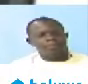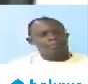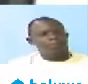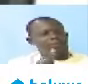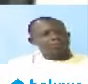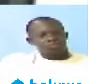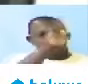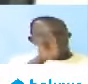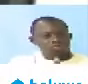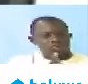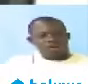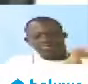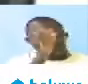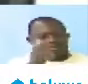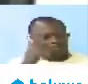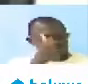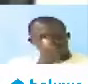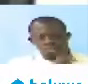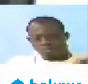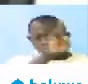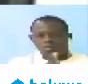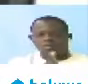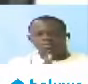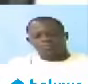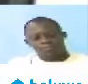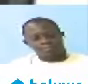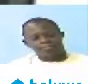This question is very good.